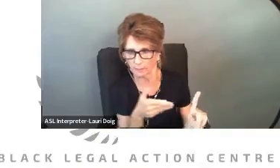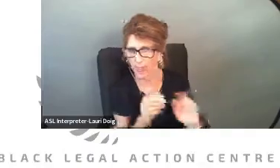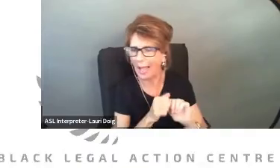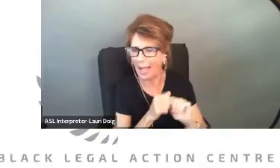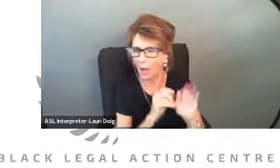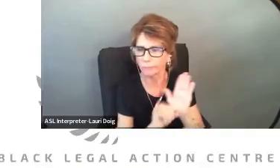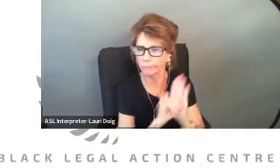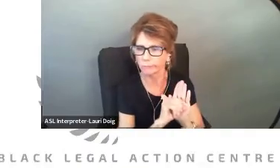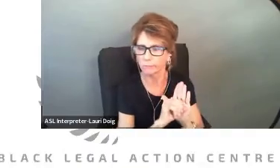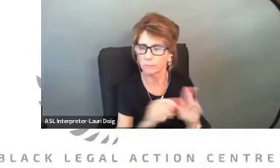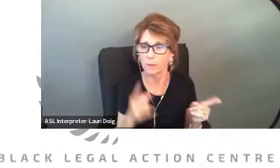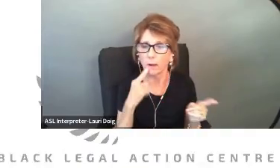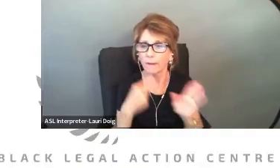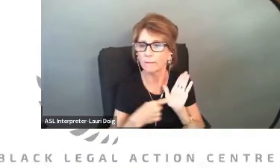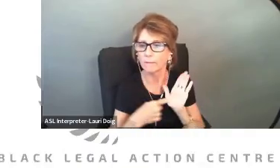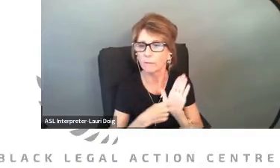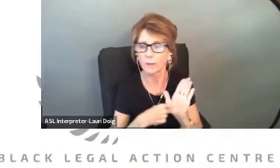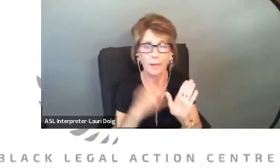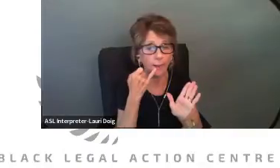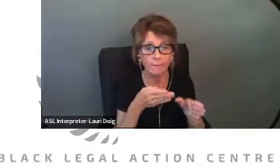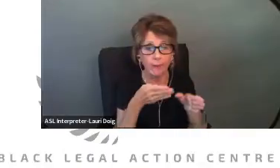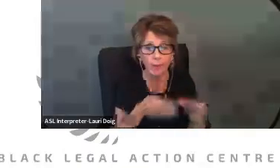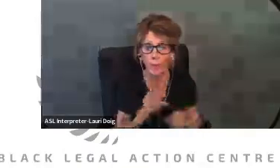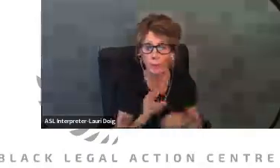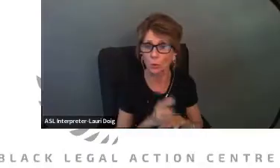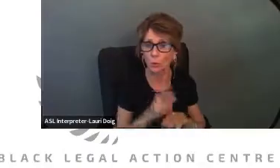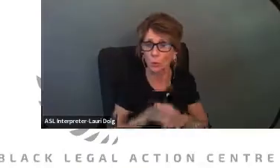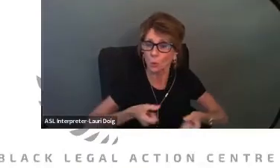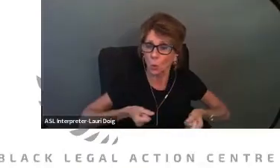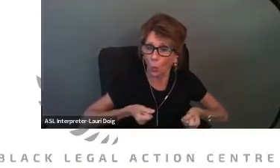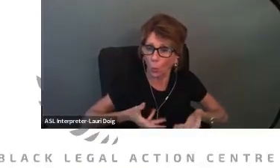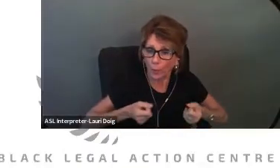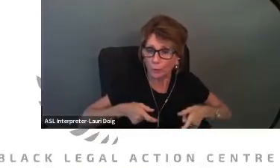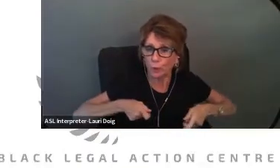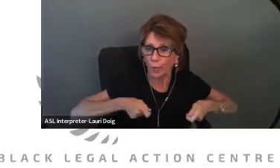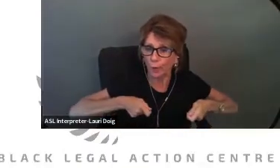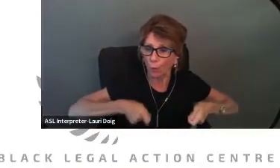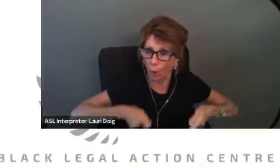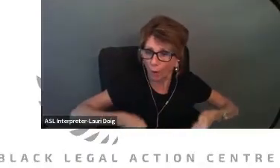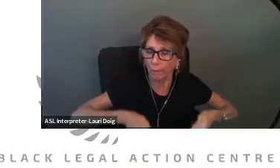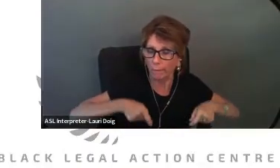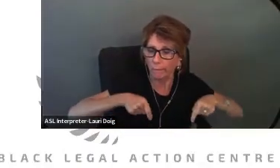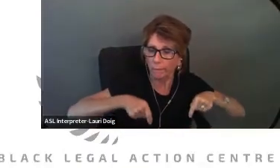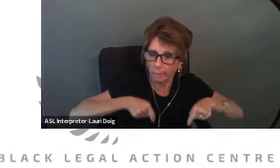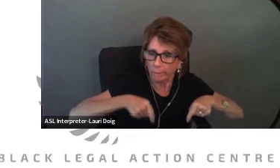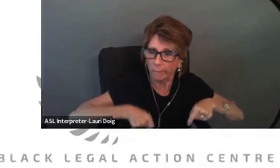someone uses a mobility device to attend the interview